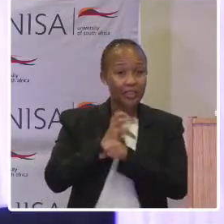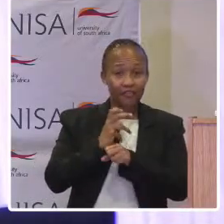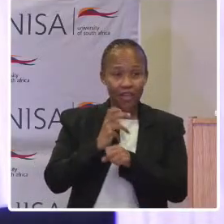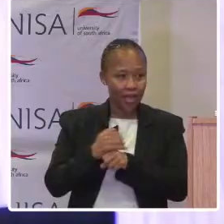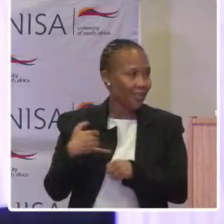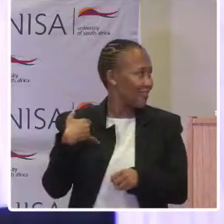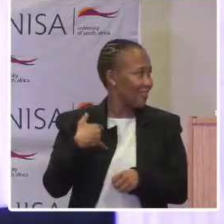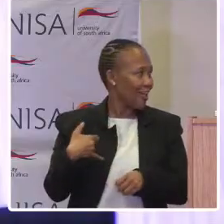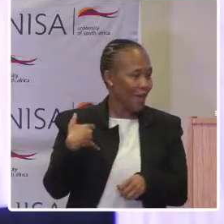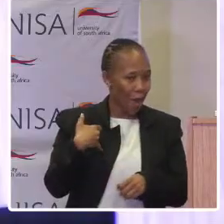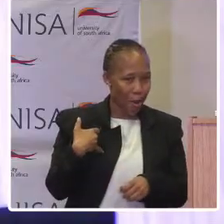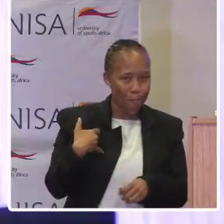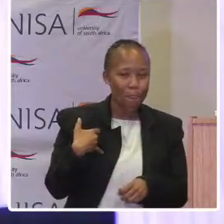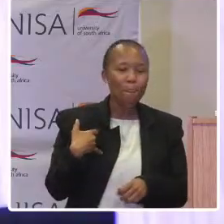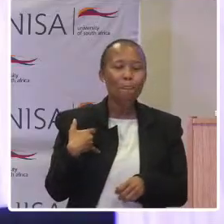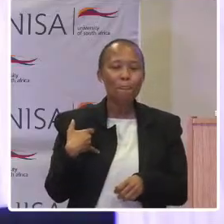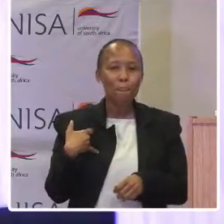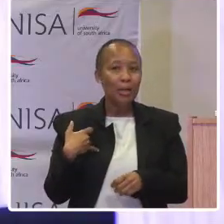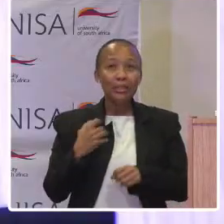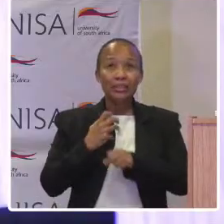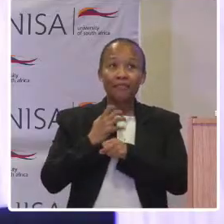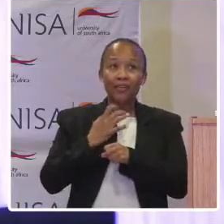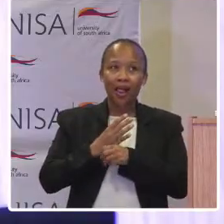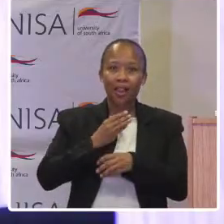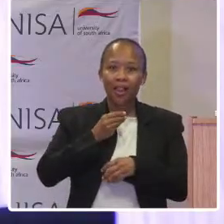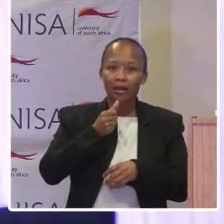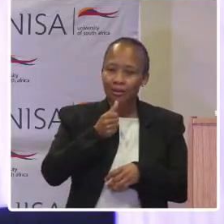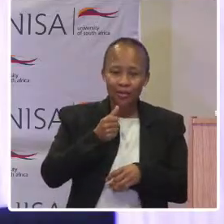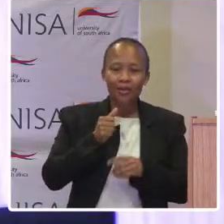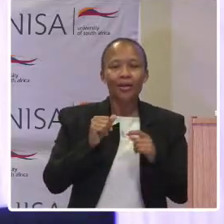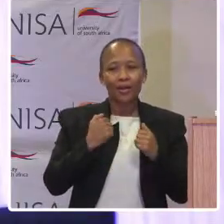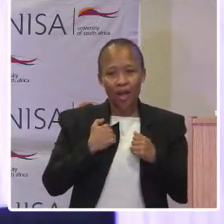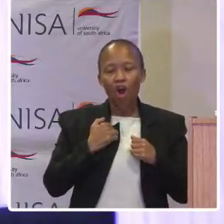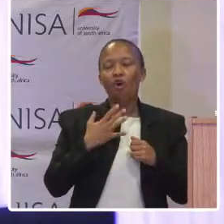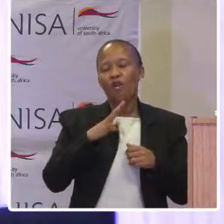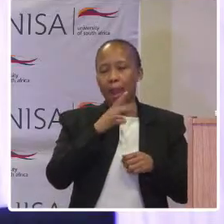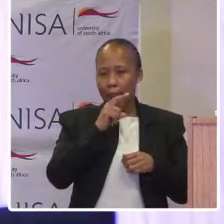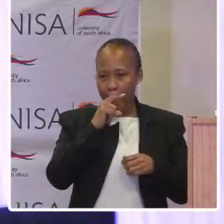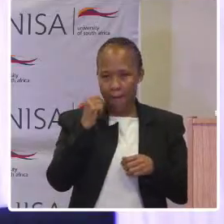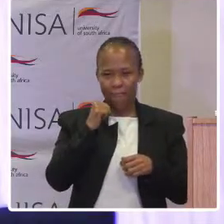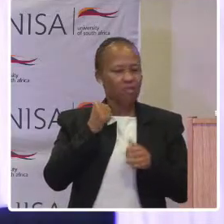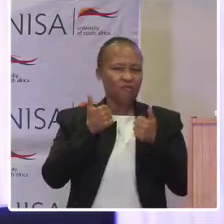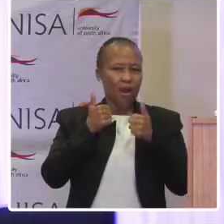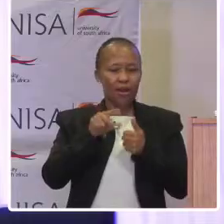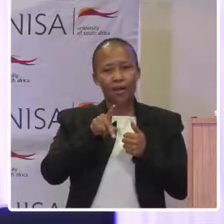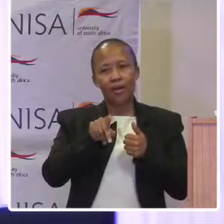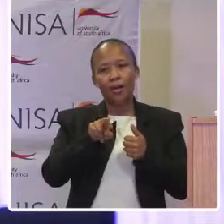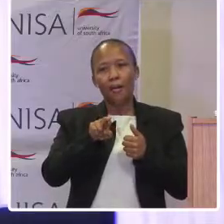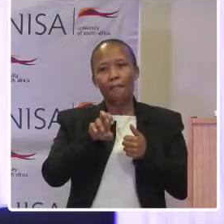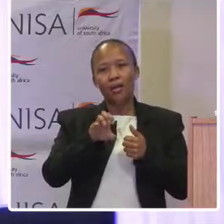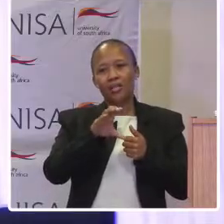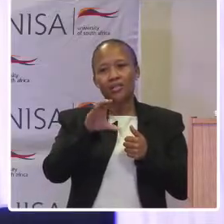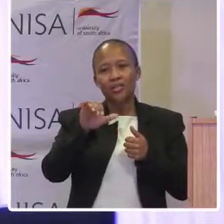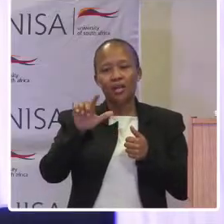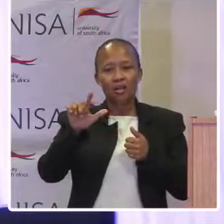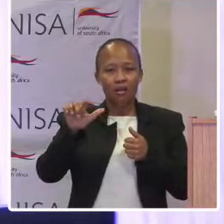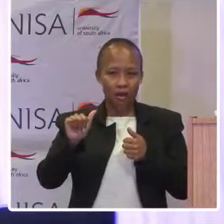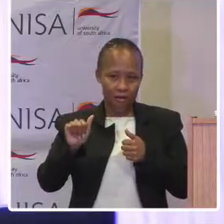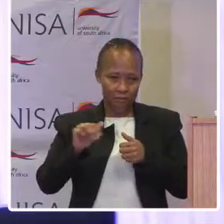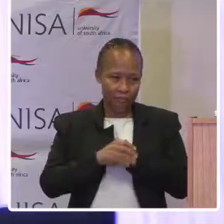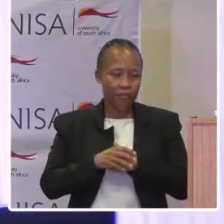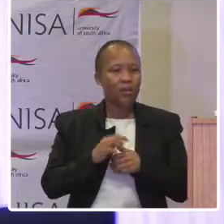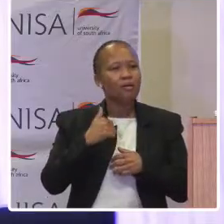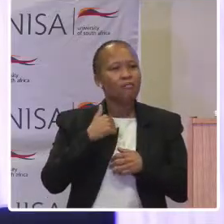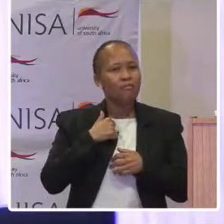I'm comfortable with the first name. It's Priscilla. I would like to just appreciate